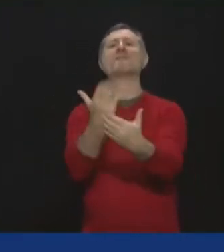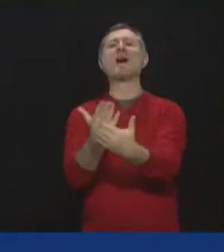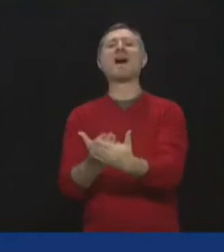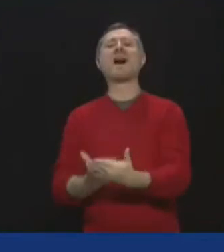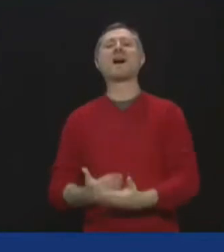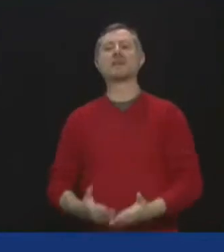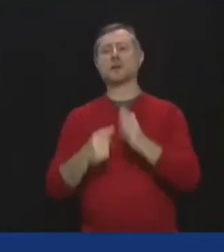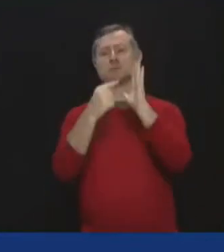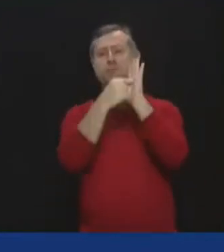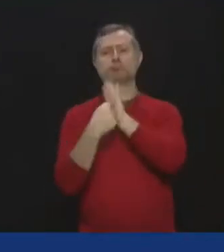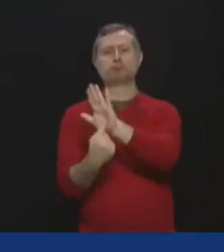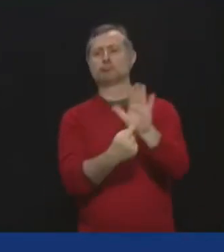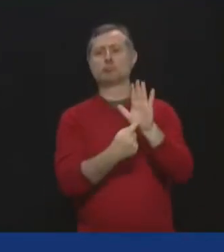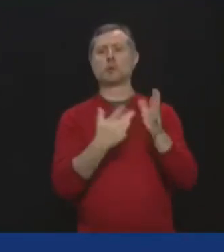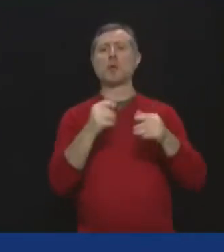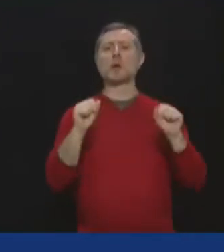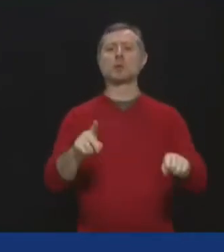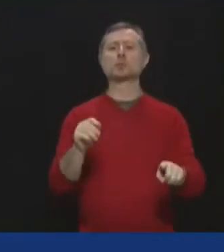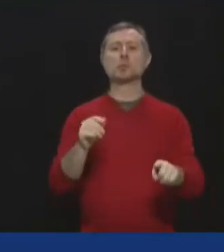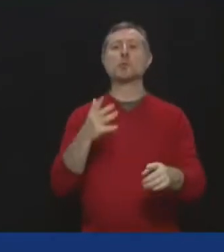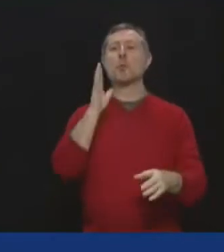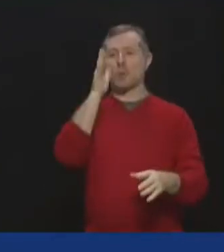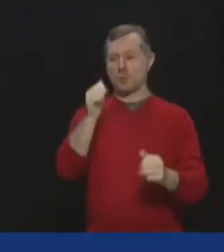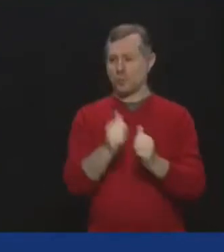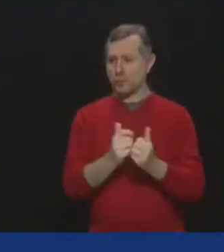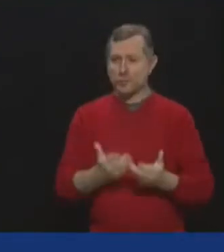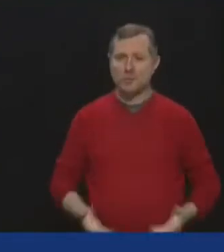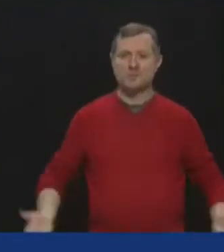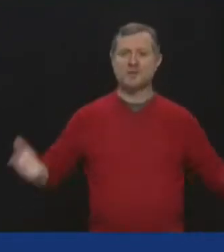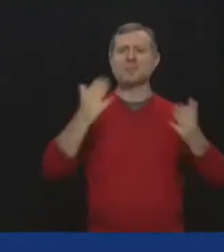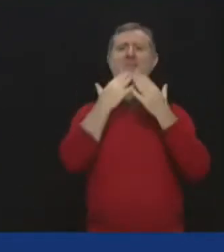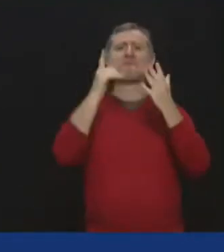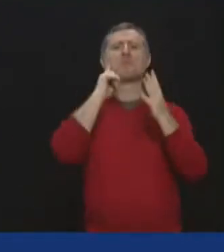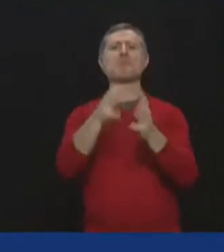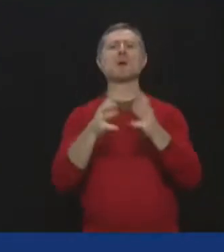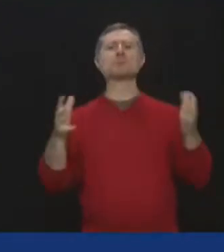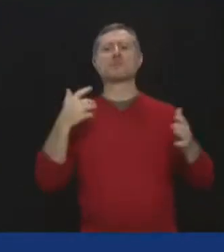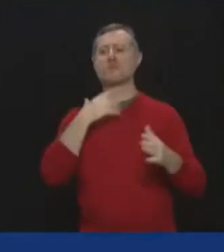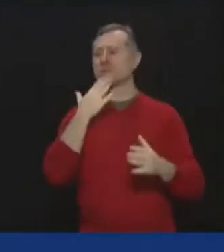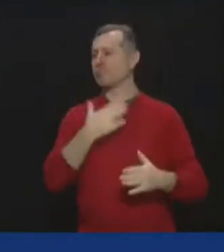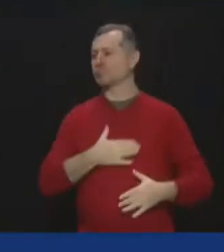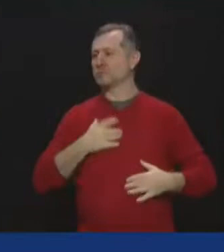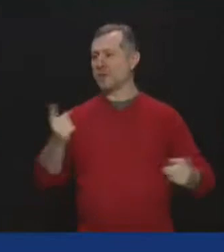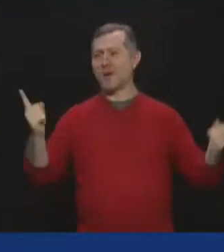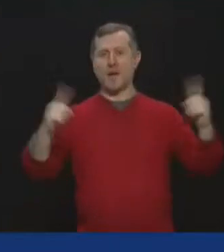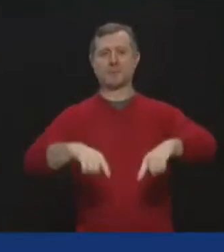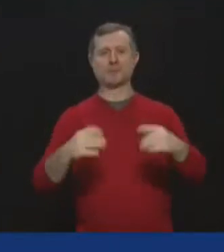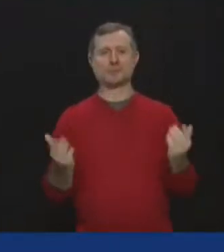feels like, and we'll get that done with all the people right here. Thank you, everybody. Appreciate you coming out today.